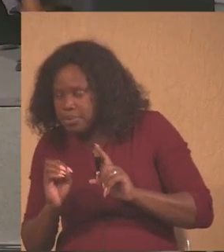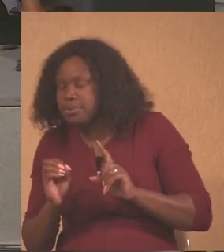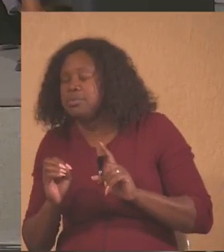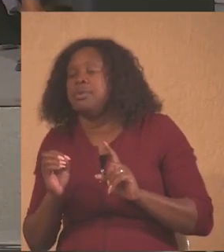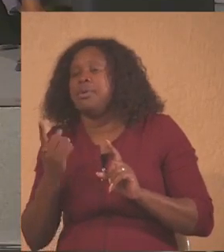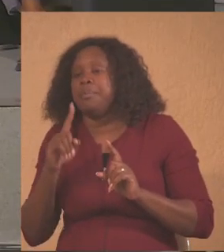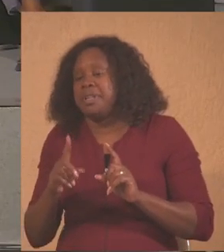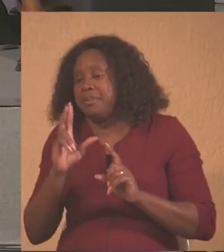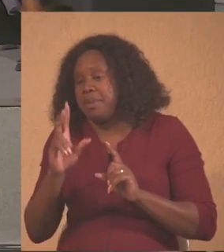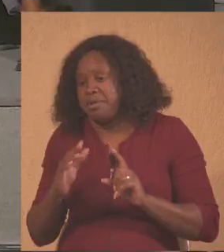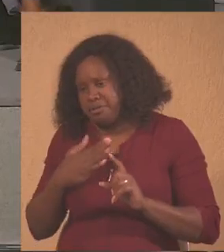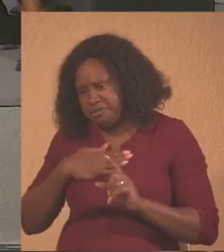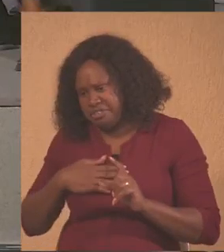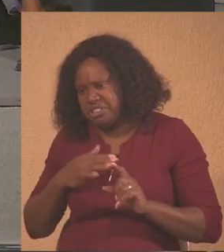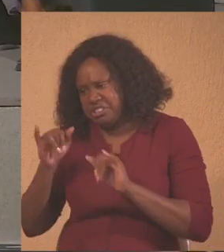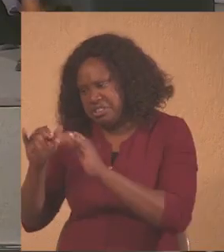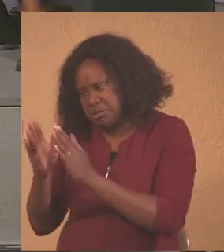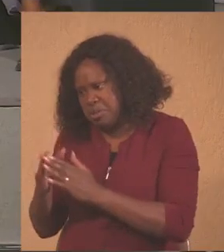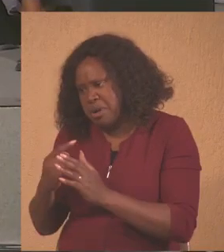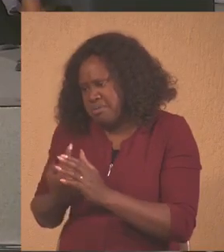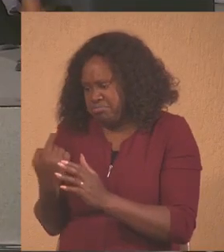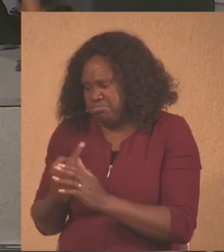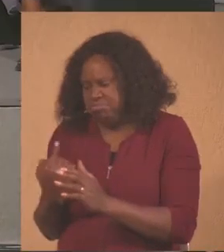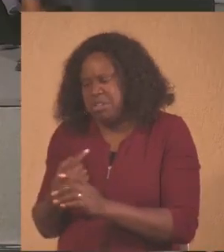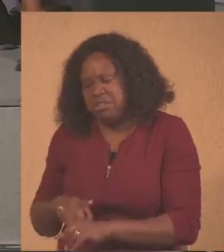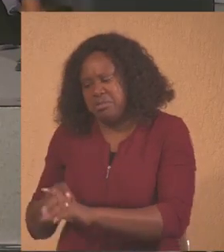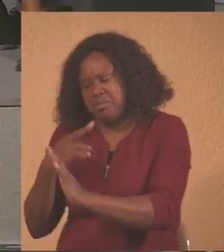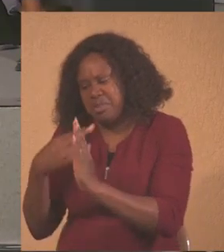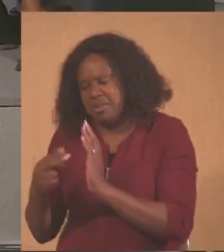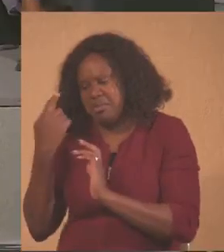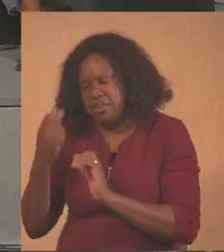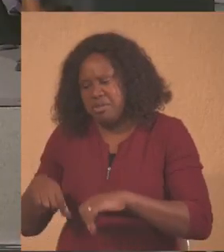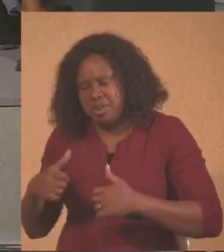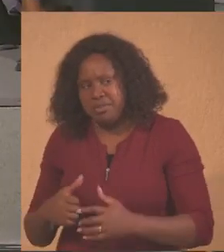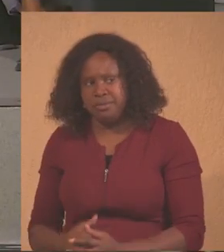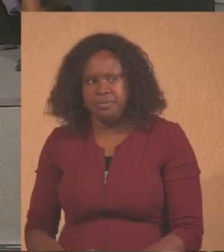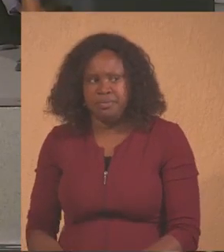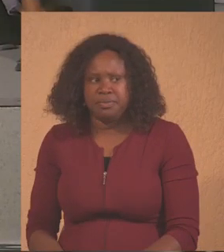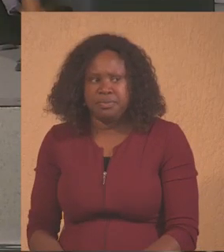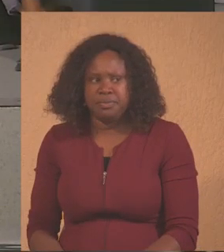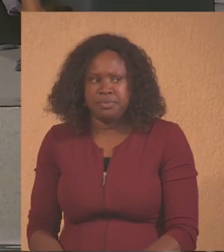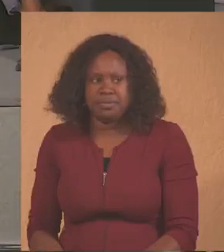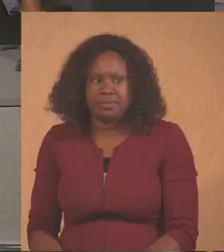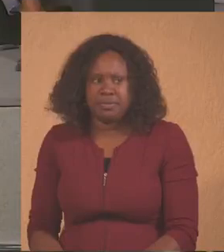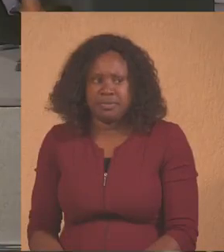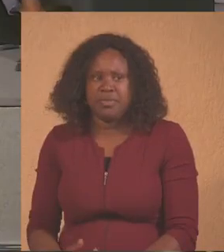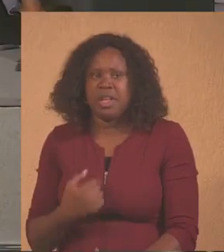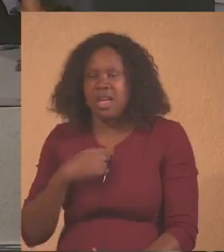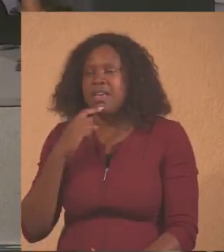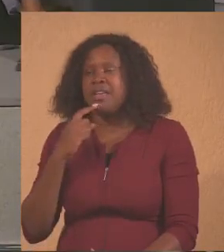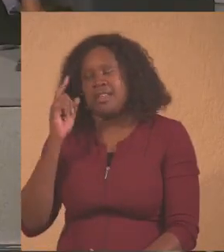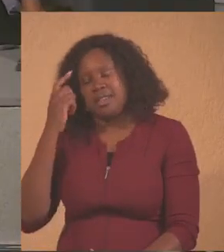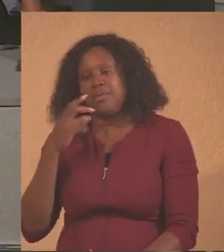that mandatory that they follow the protocols of the Ministry of Health? I think we talked about mandatory quarantine.